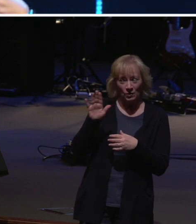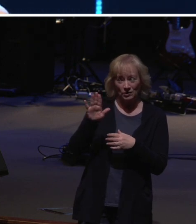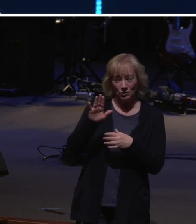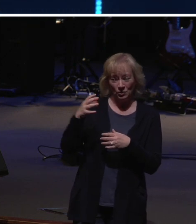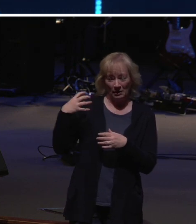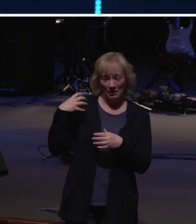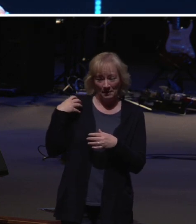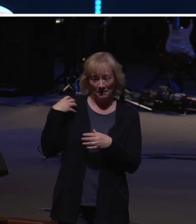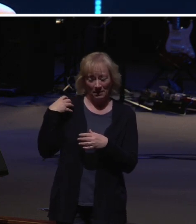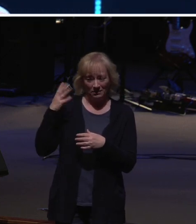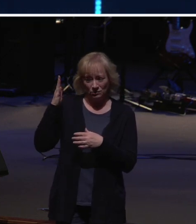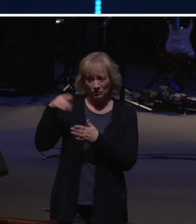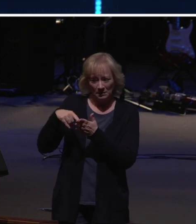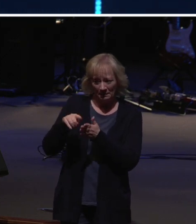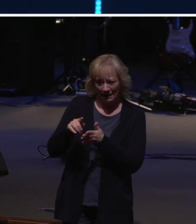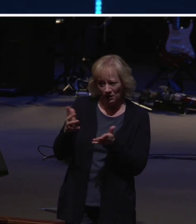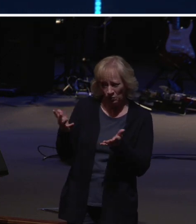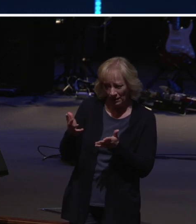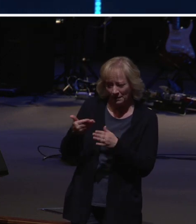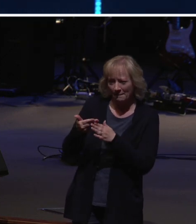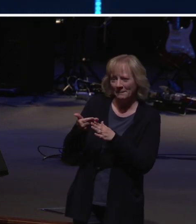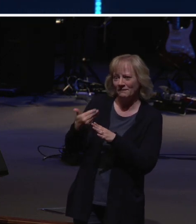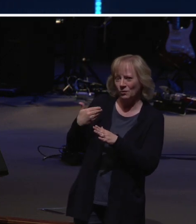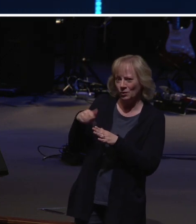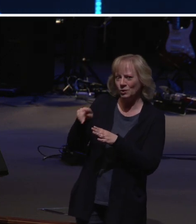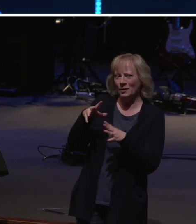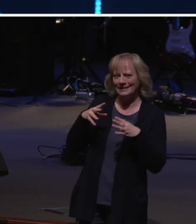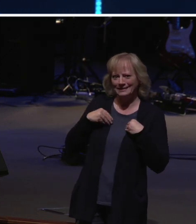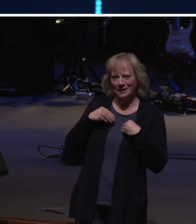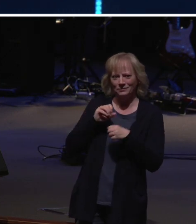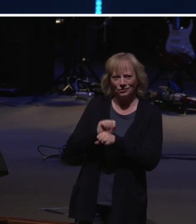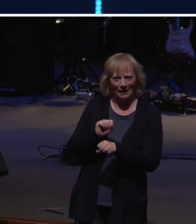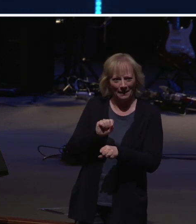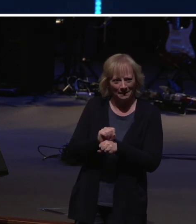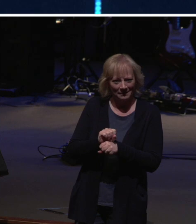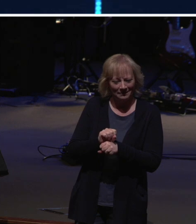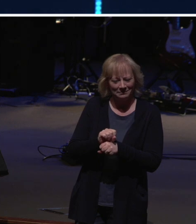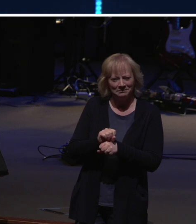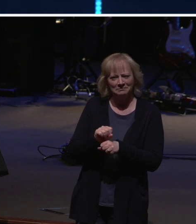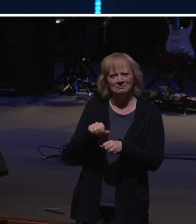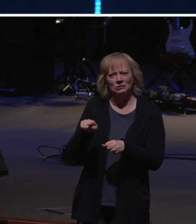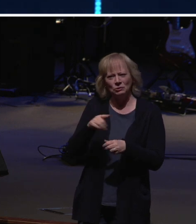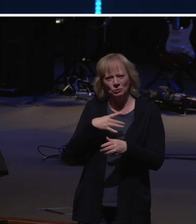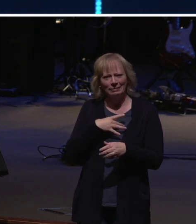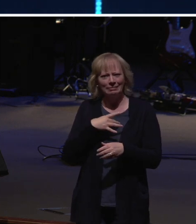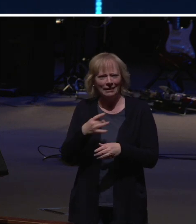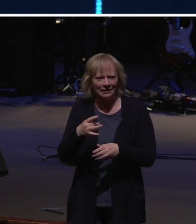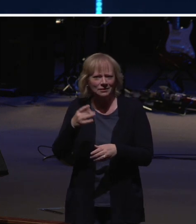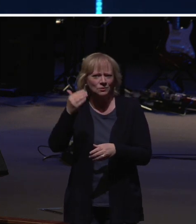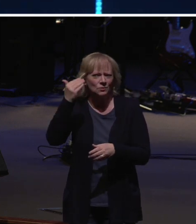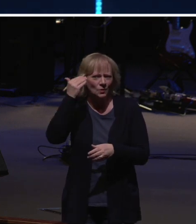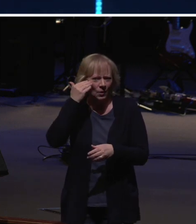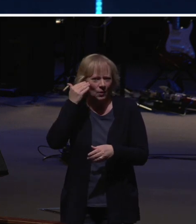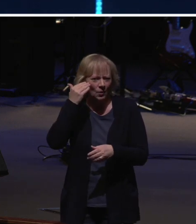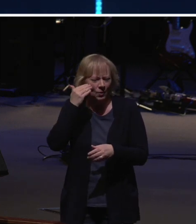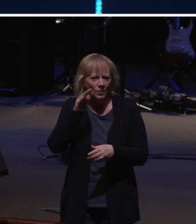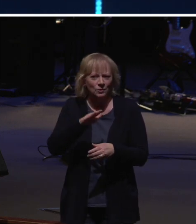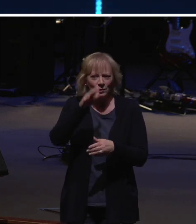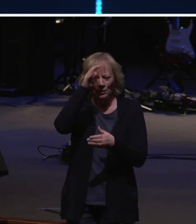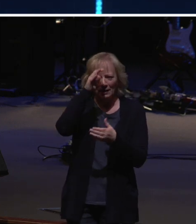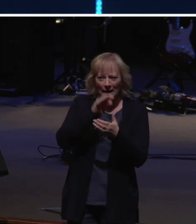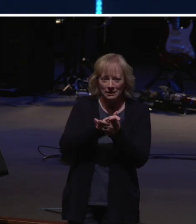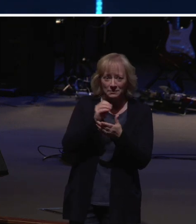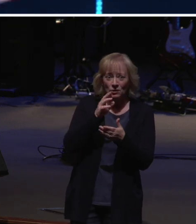on paying you before you take the job. You like knowing that your husband or